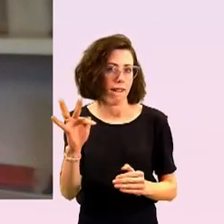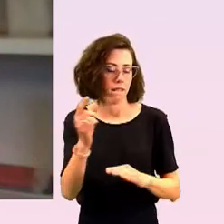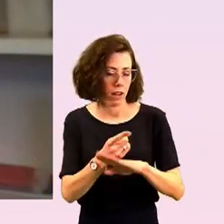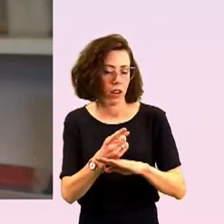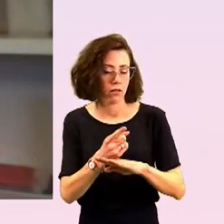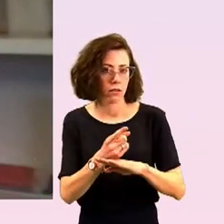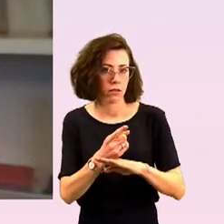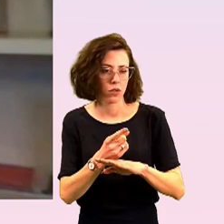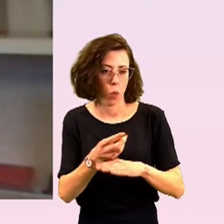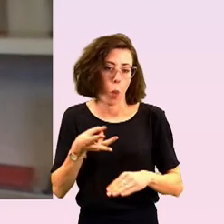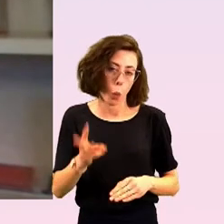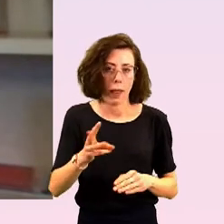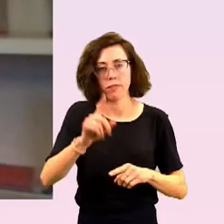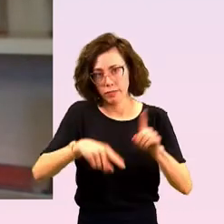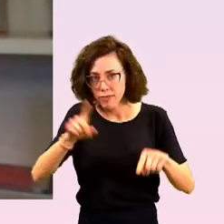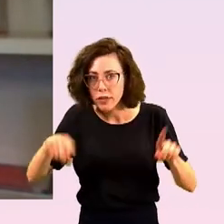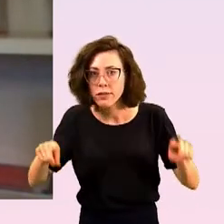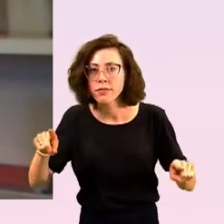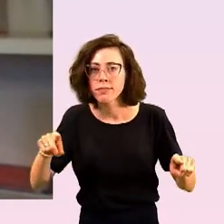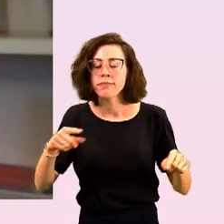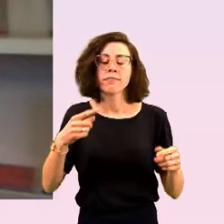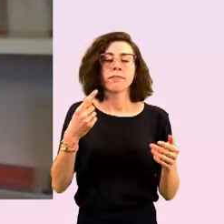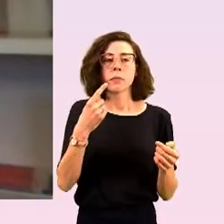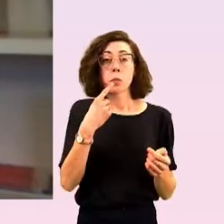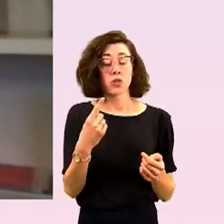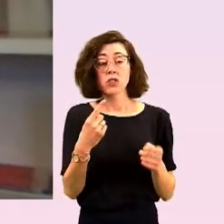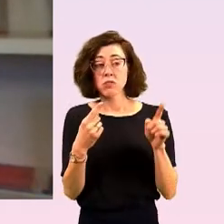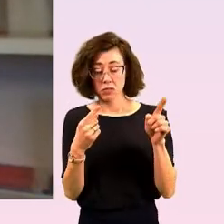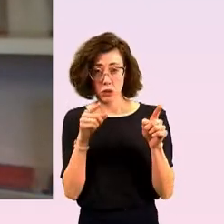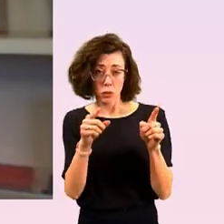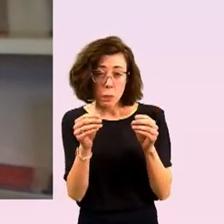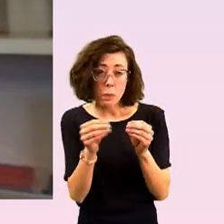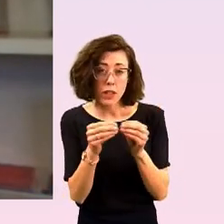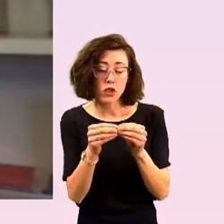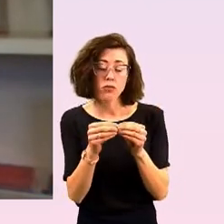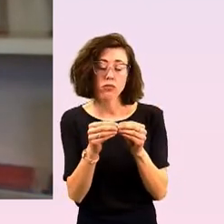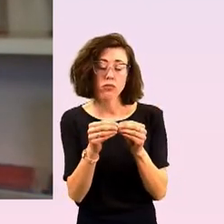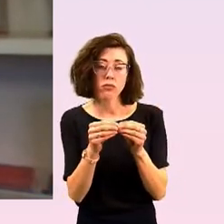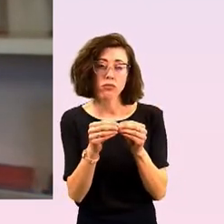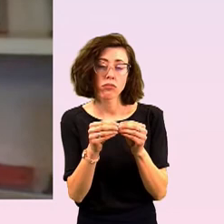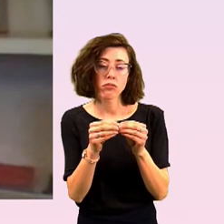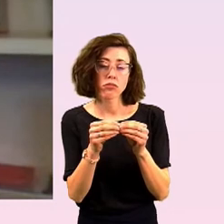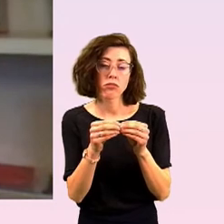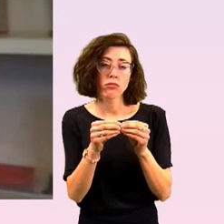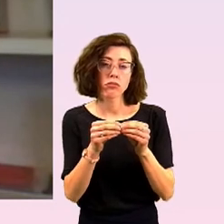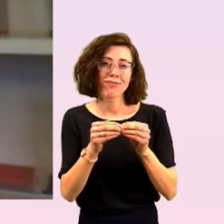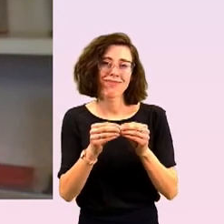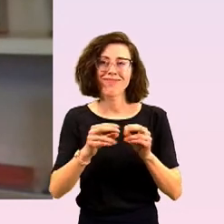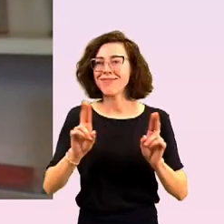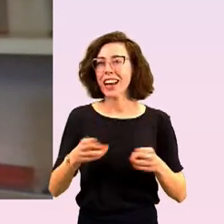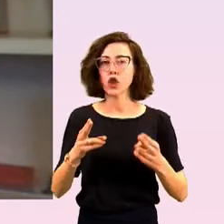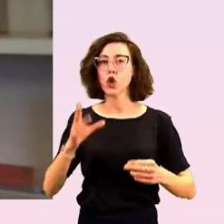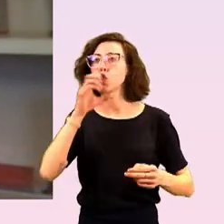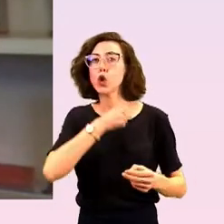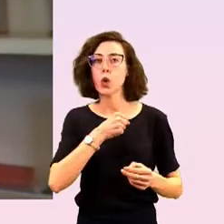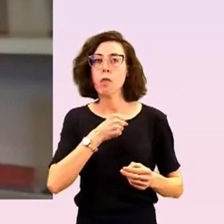on. But equally, you know, to your point, I think you can never assume that, and you have to